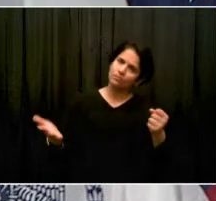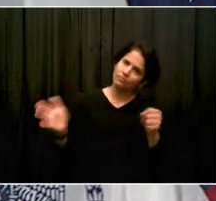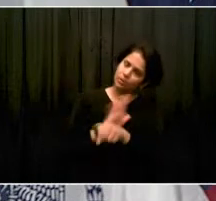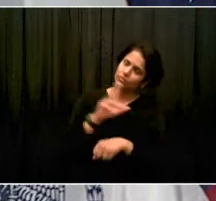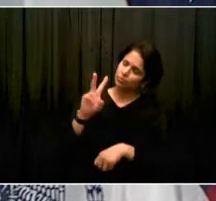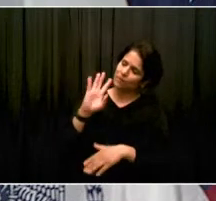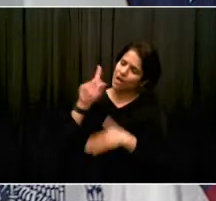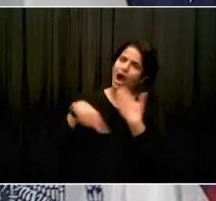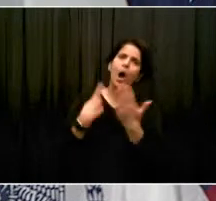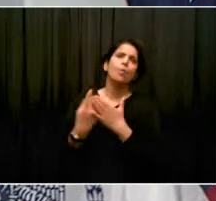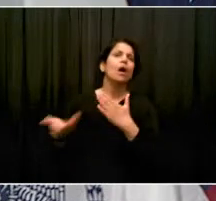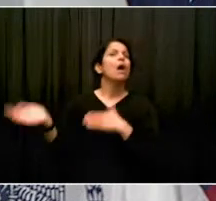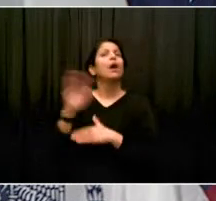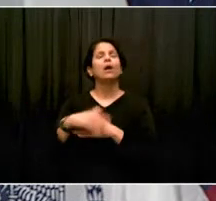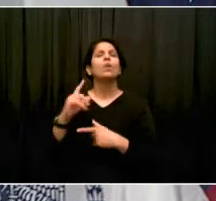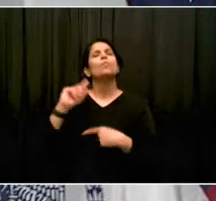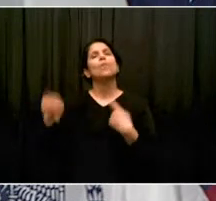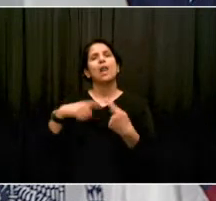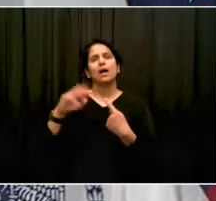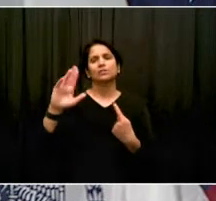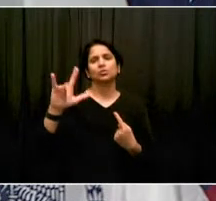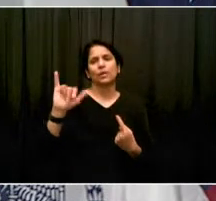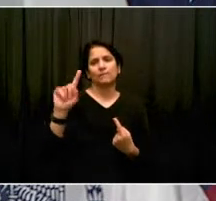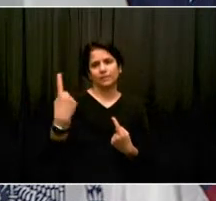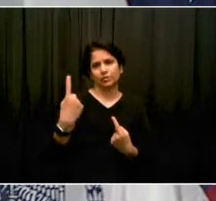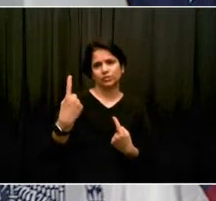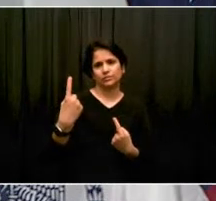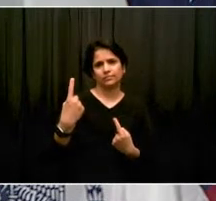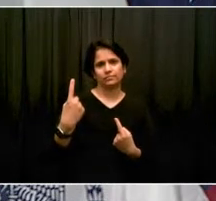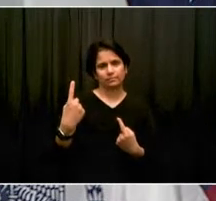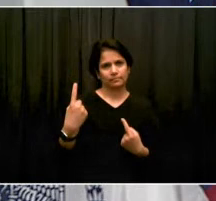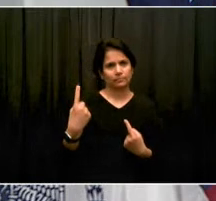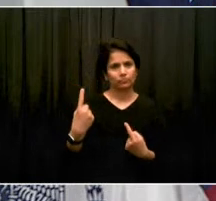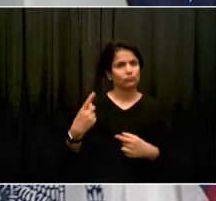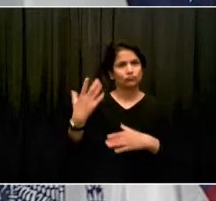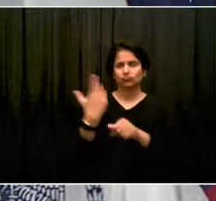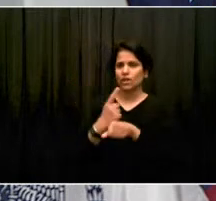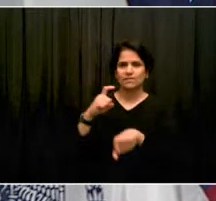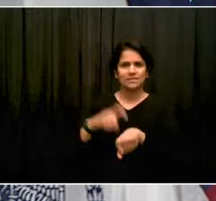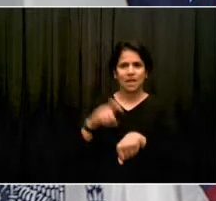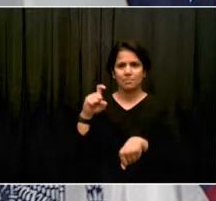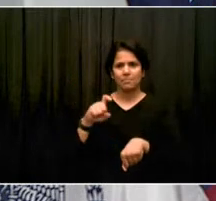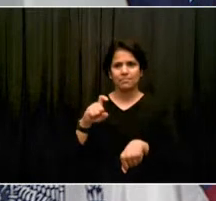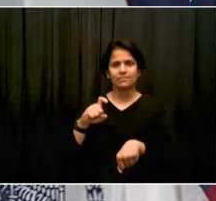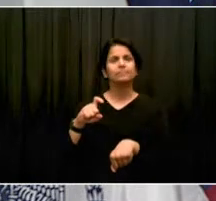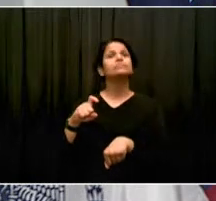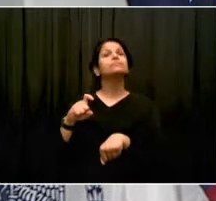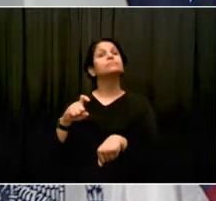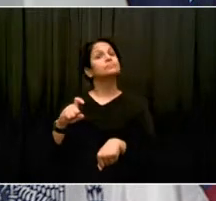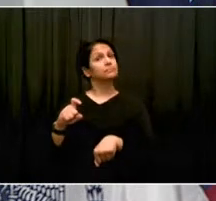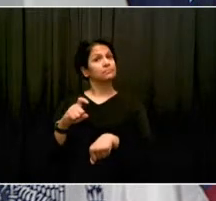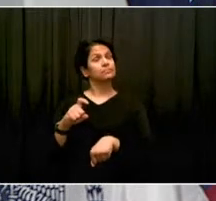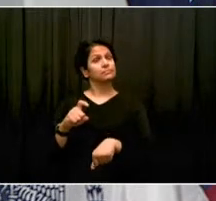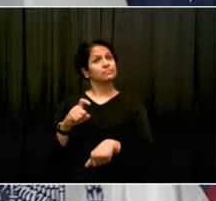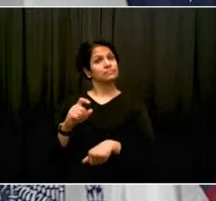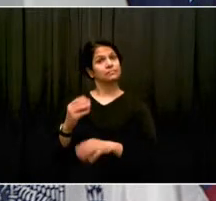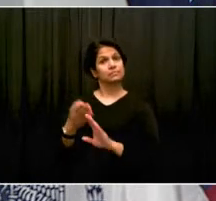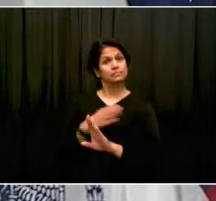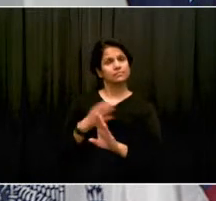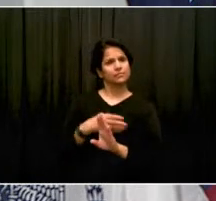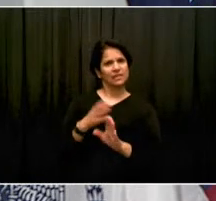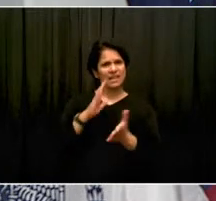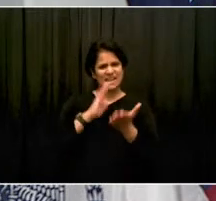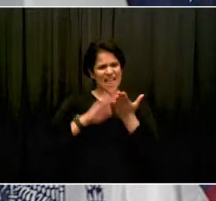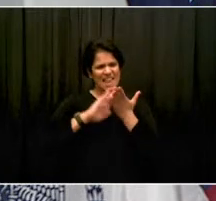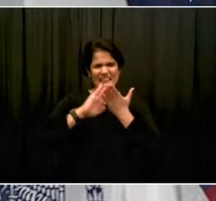time. I think the cleanup effort has been outstanding. This is an area where the city and state have been in agreement. The